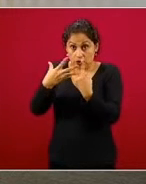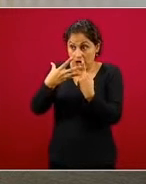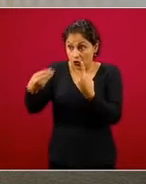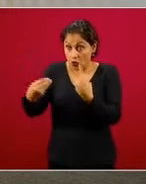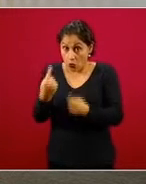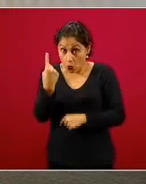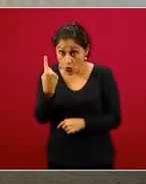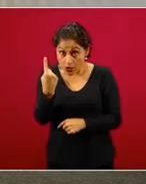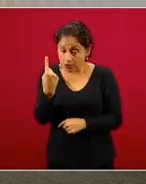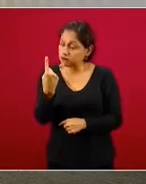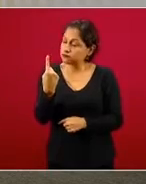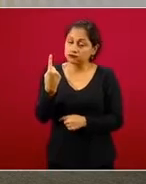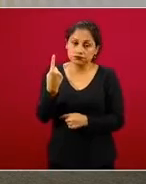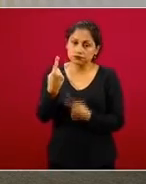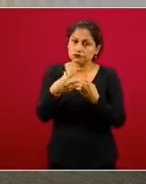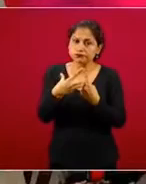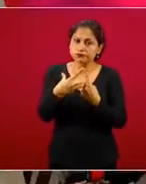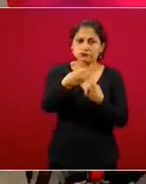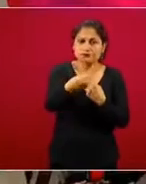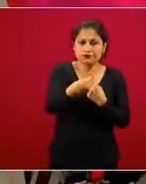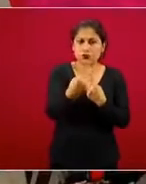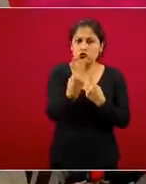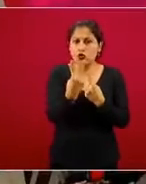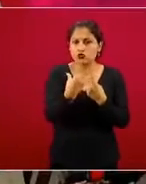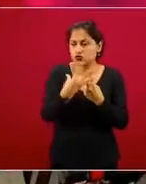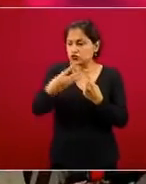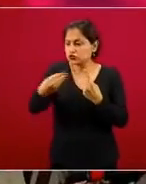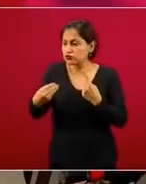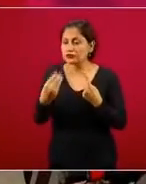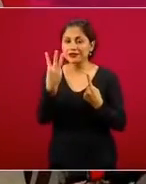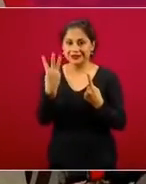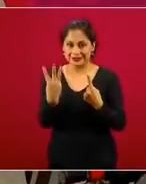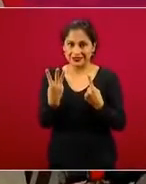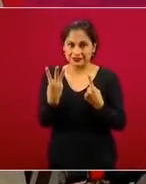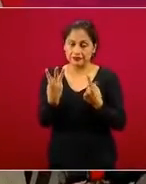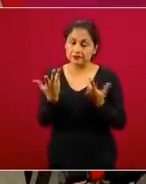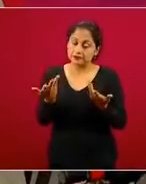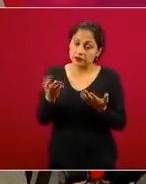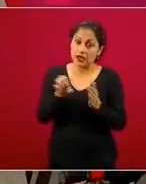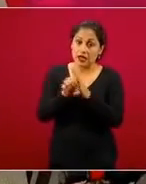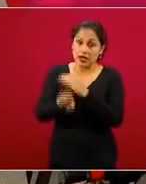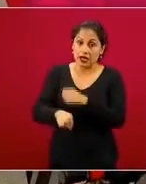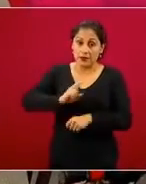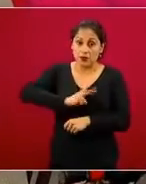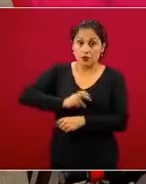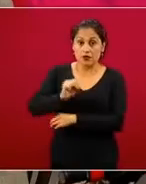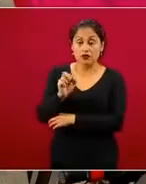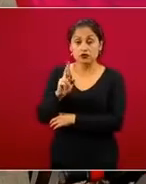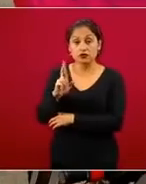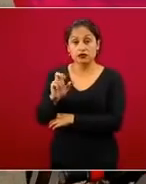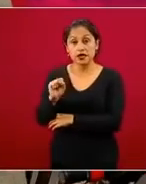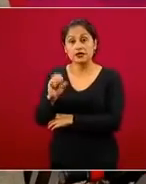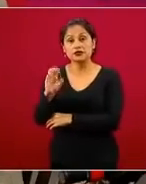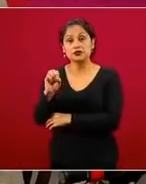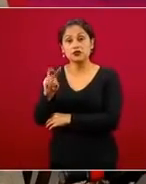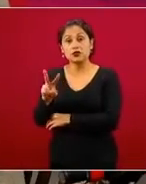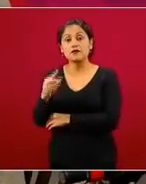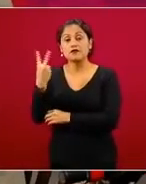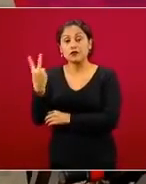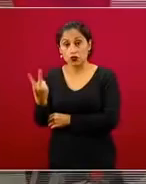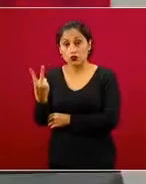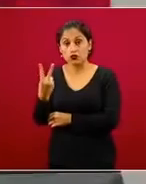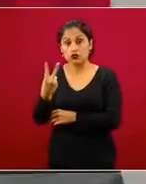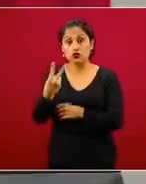more than 1 case. It doesn't infect just 1 people. Most probably it infects 2 or 3